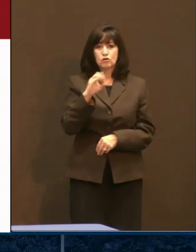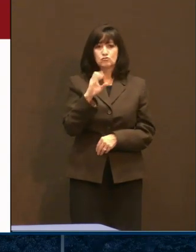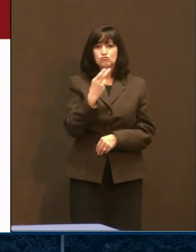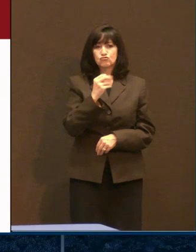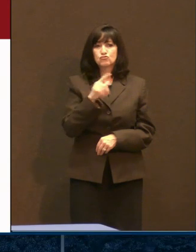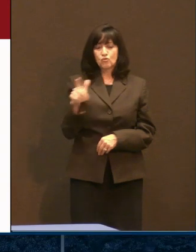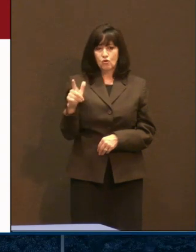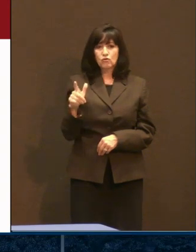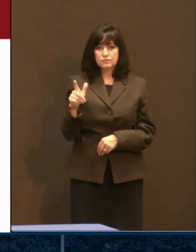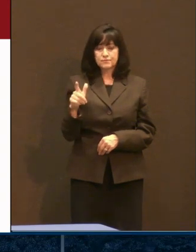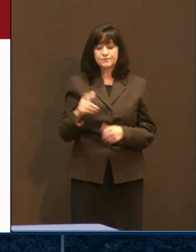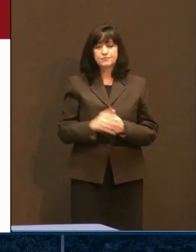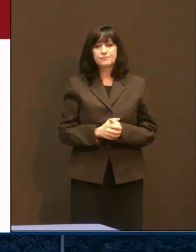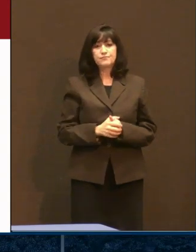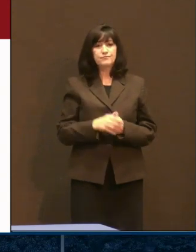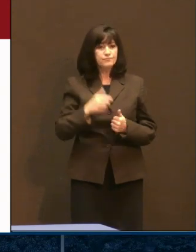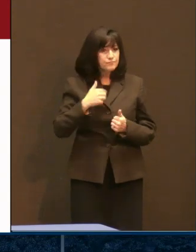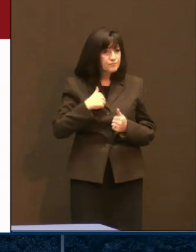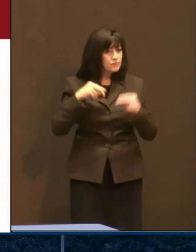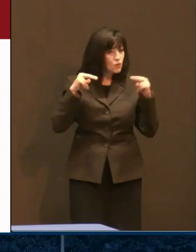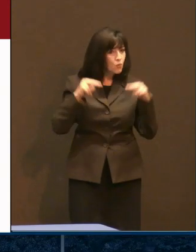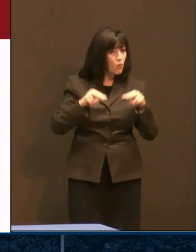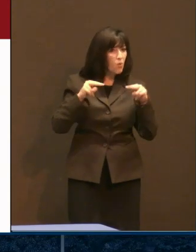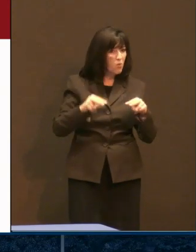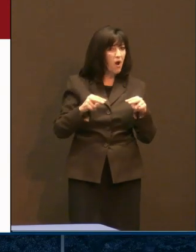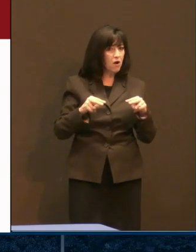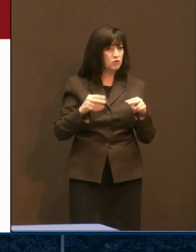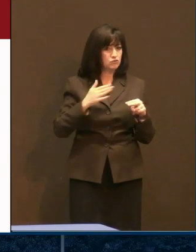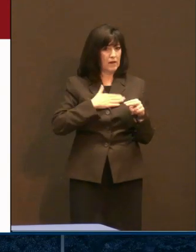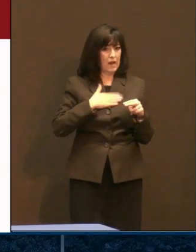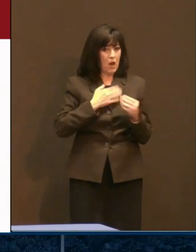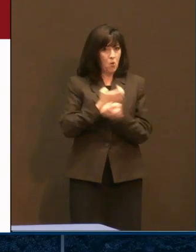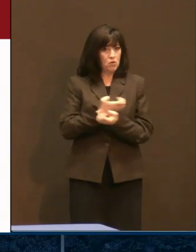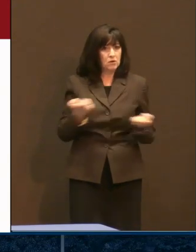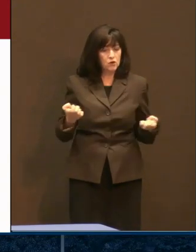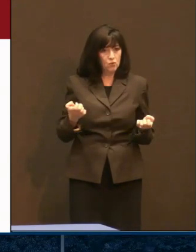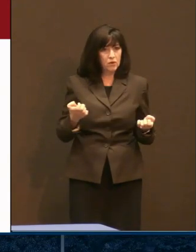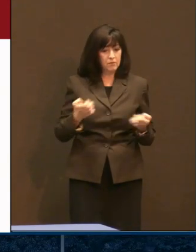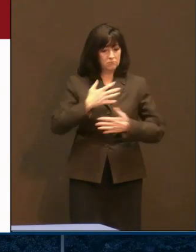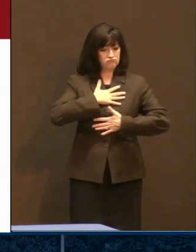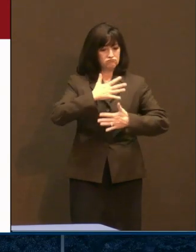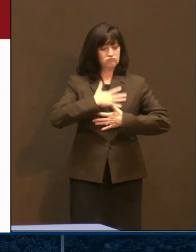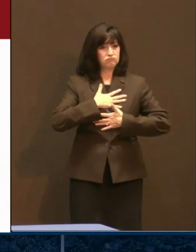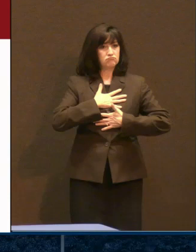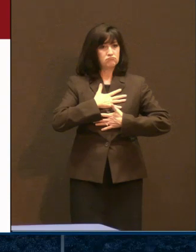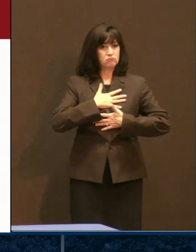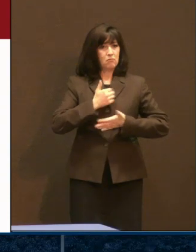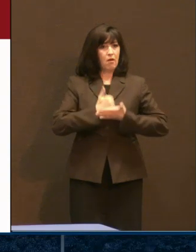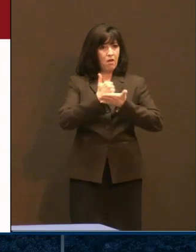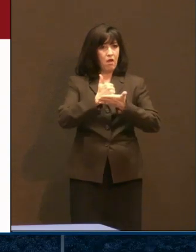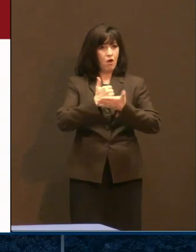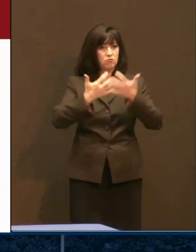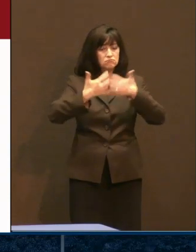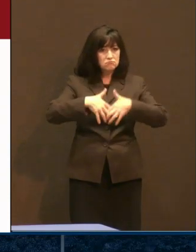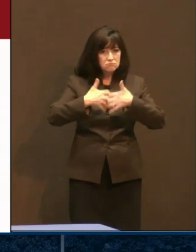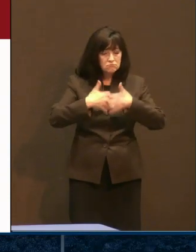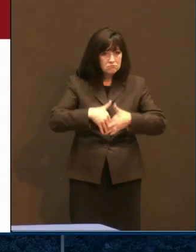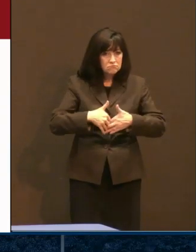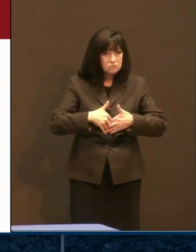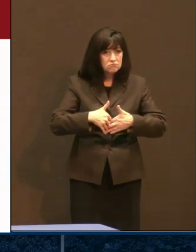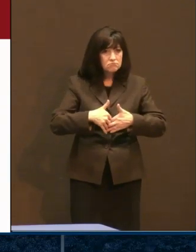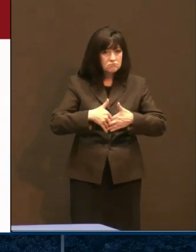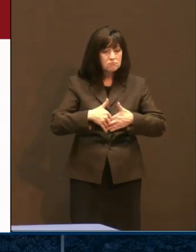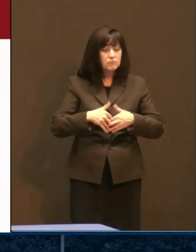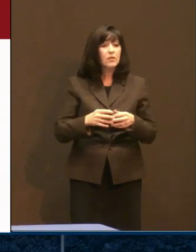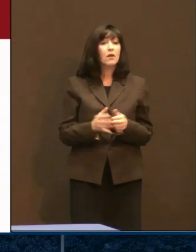with respect to ventilators and resources. And we've stood up alternative care facilities, and we've not